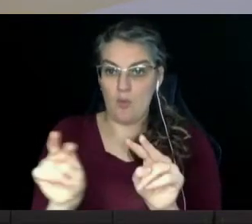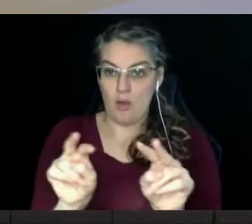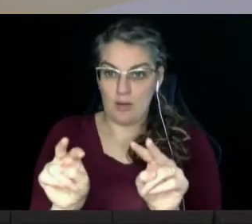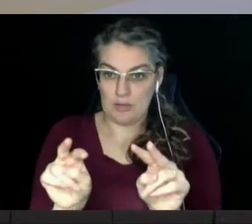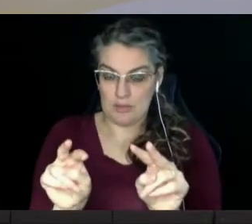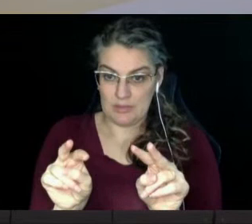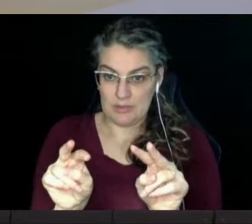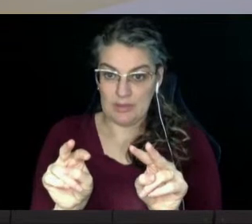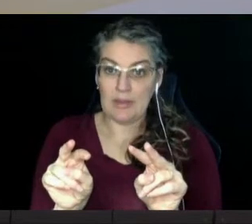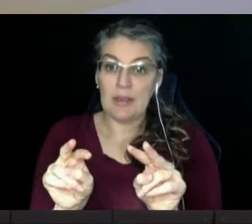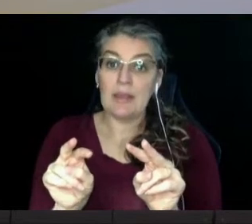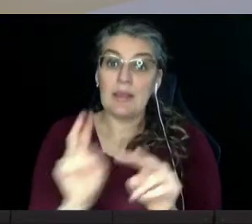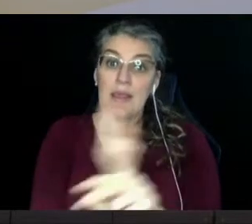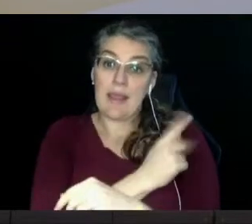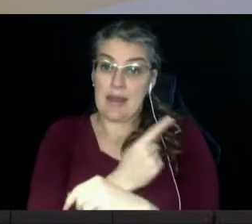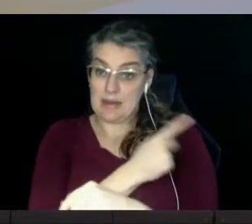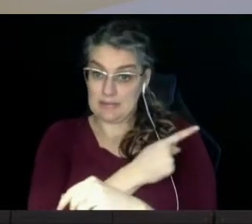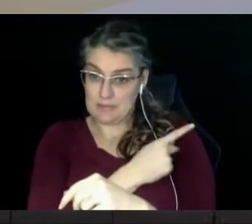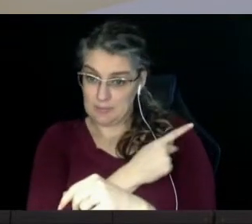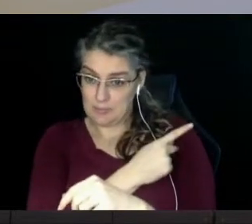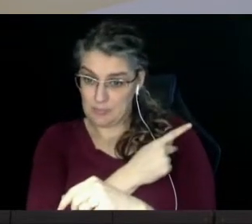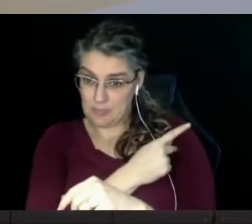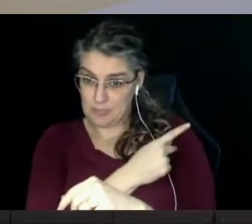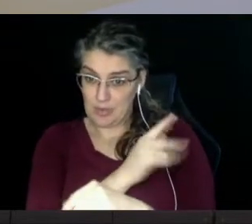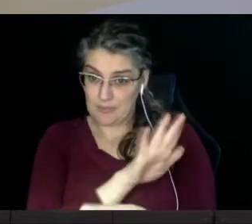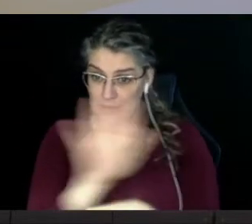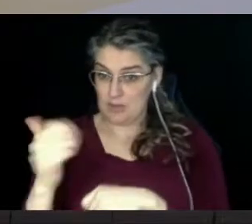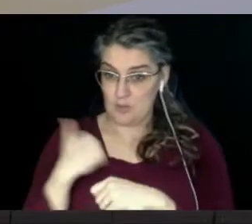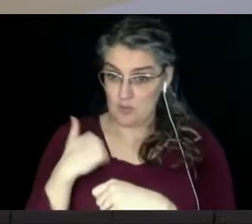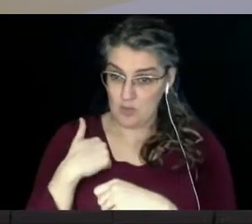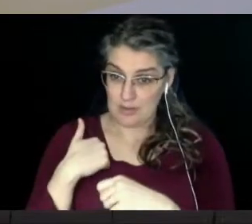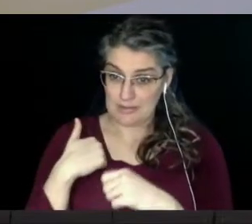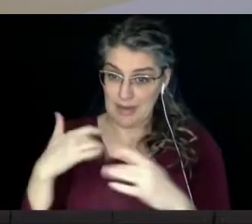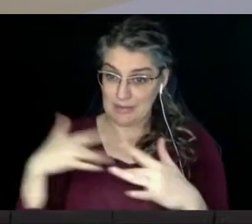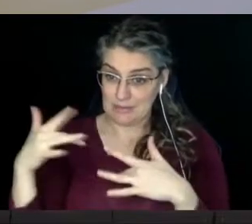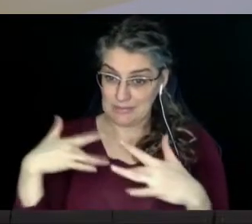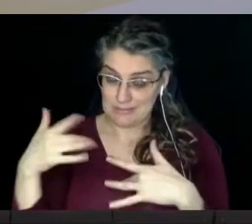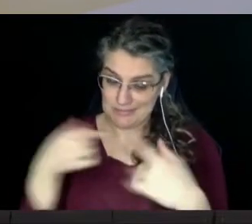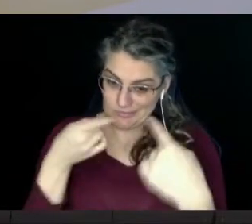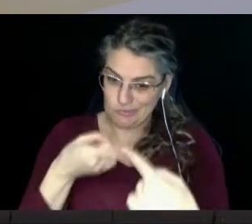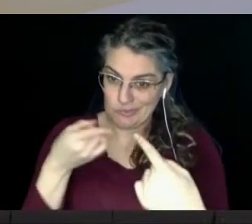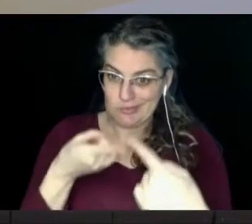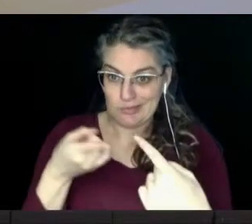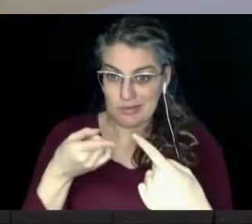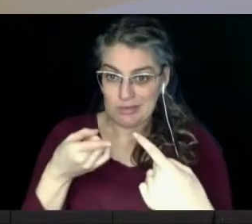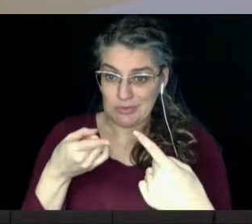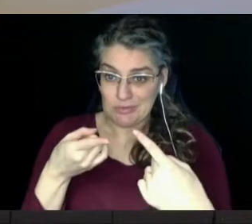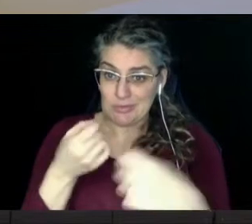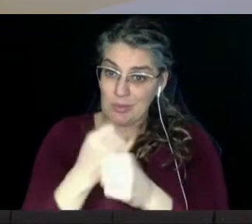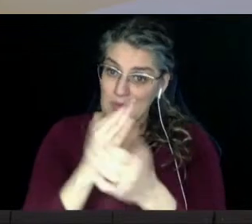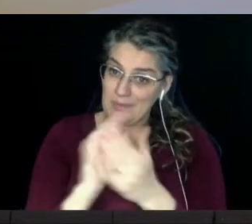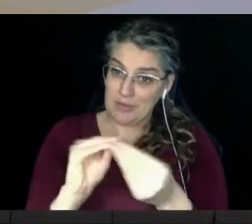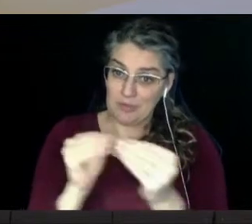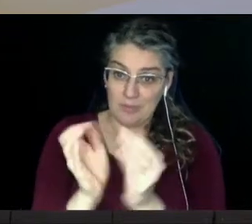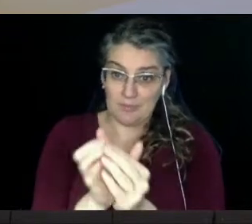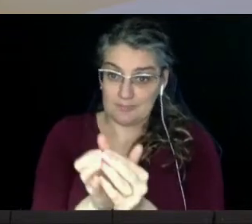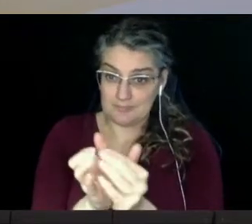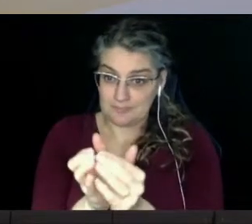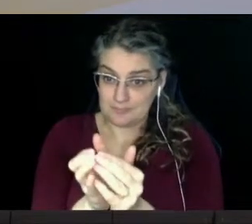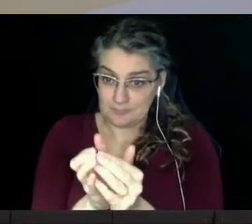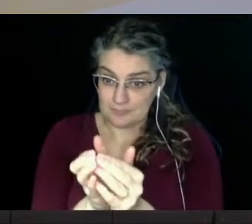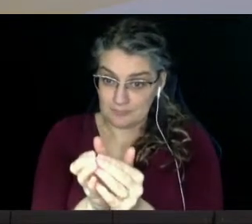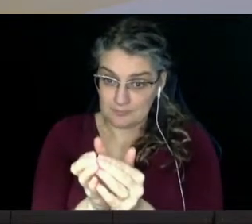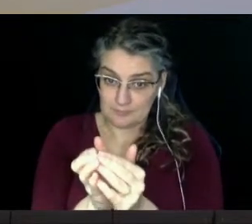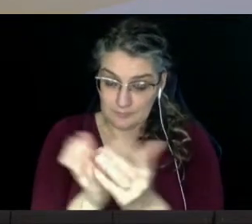with the variants of concern. At this time, unnecessary travel or travel for unnecessary reasons is